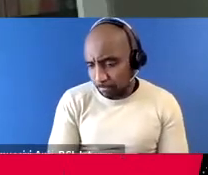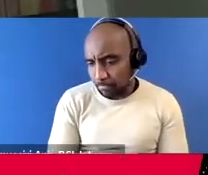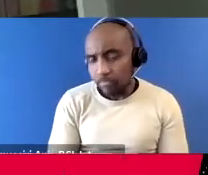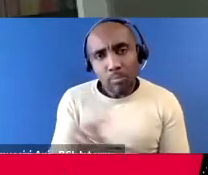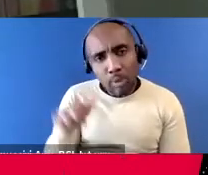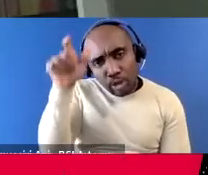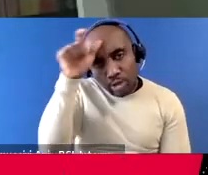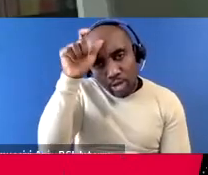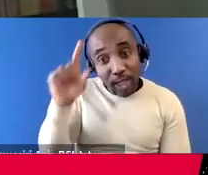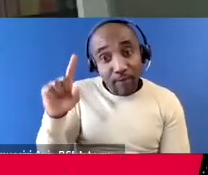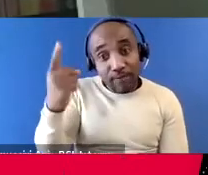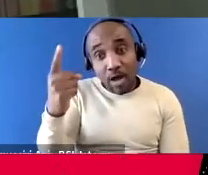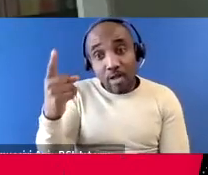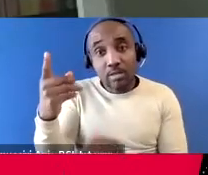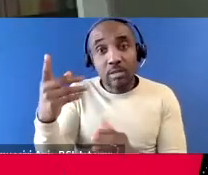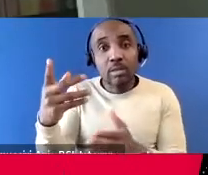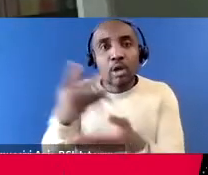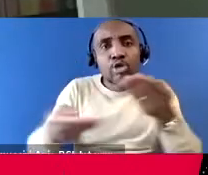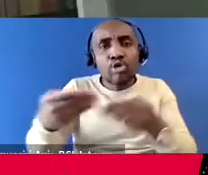Turkey was the first to sign a trade deal.